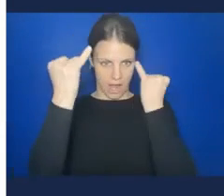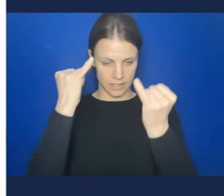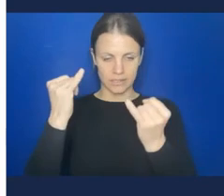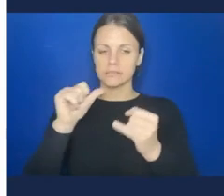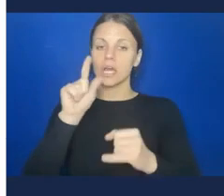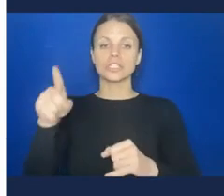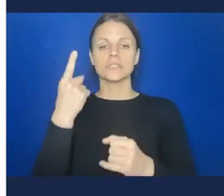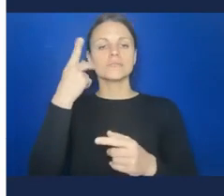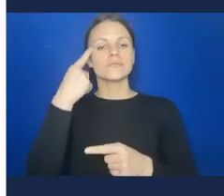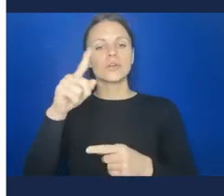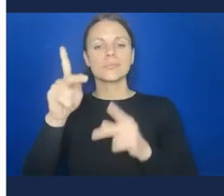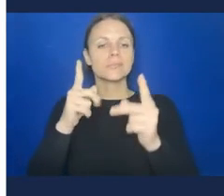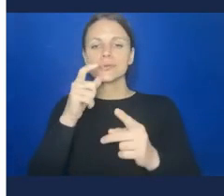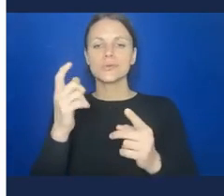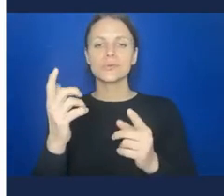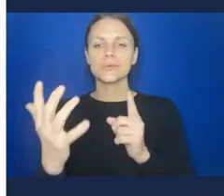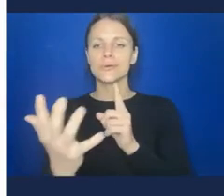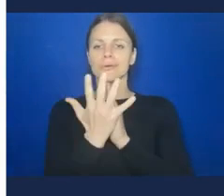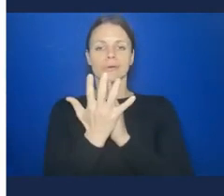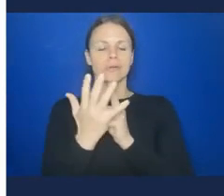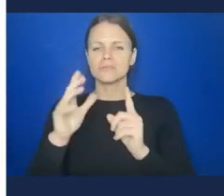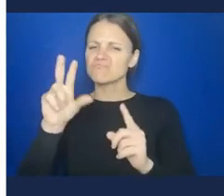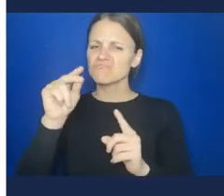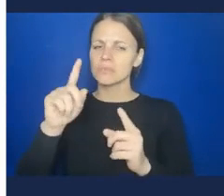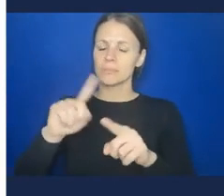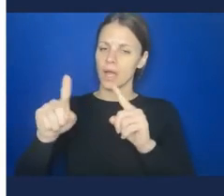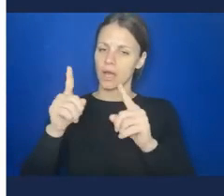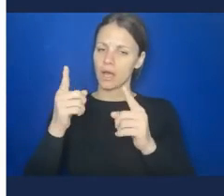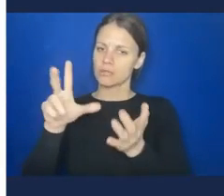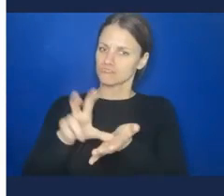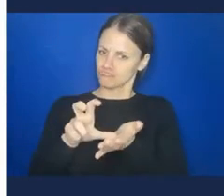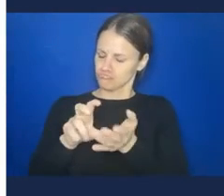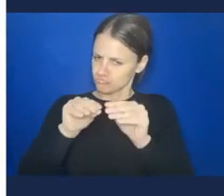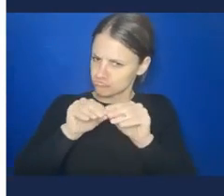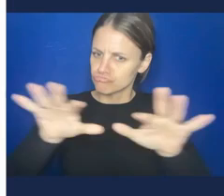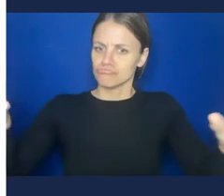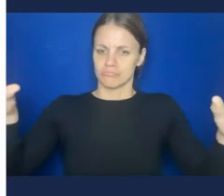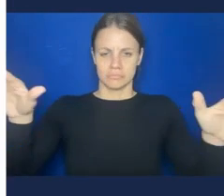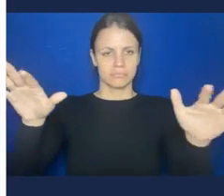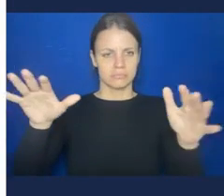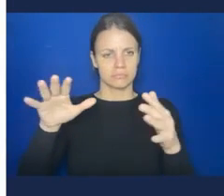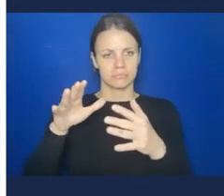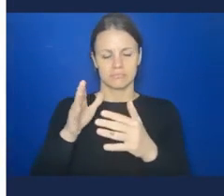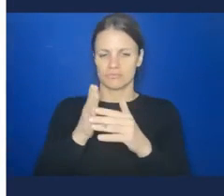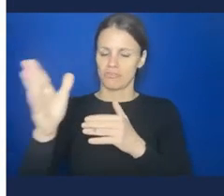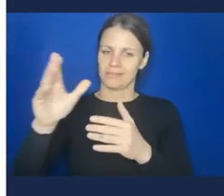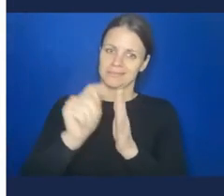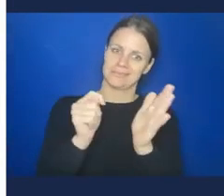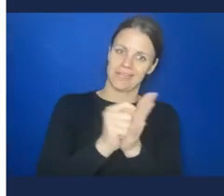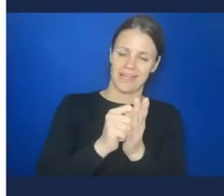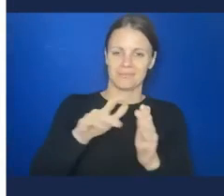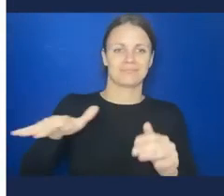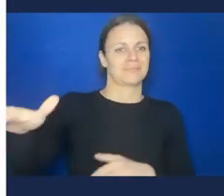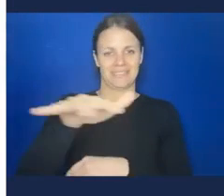who are within earshot, but recording it and disseminating it across time and space.